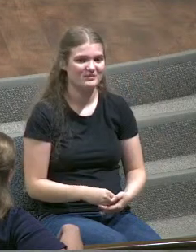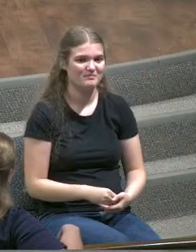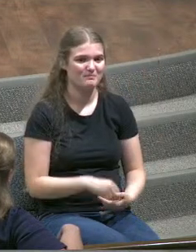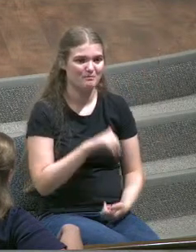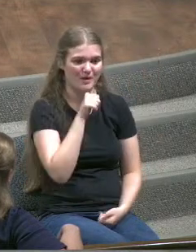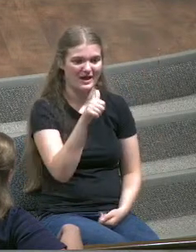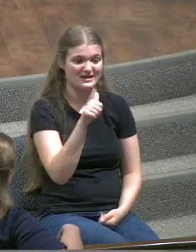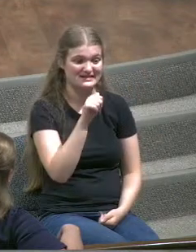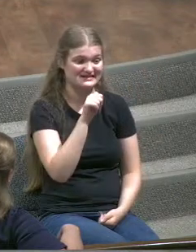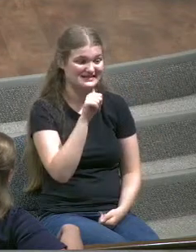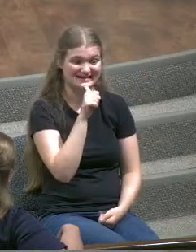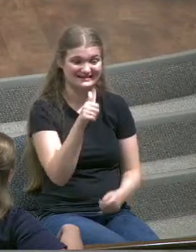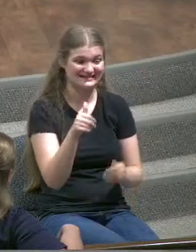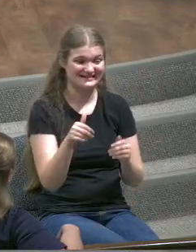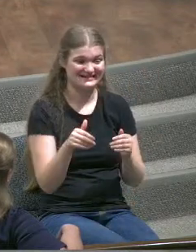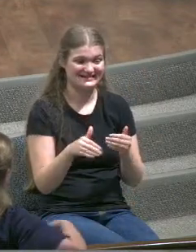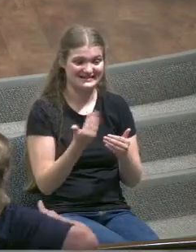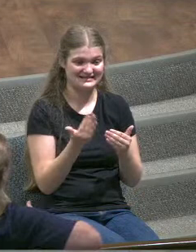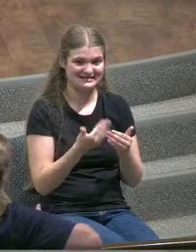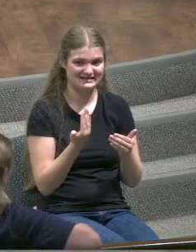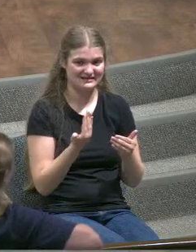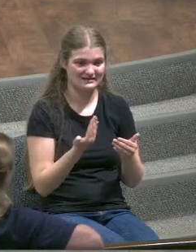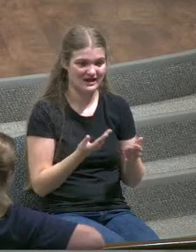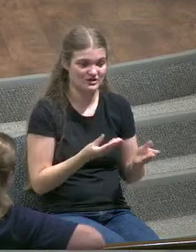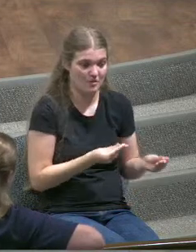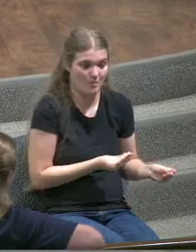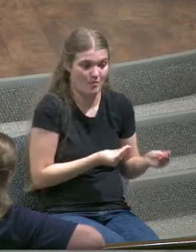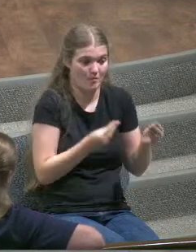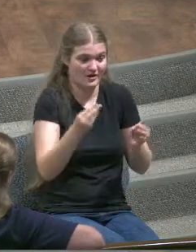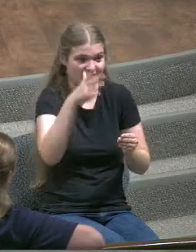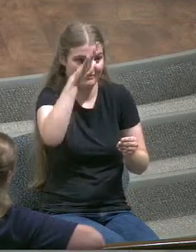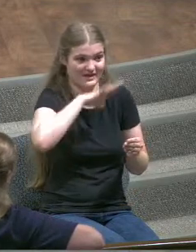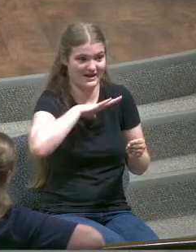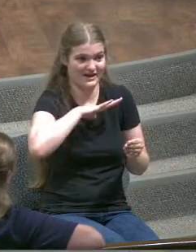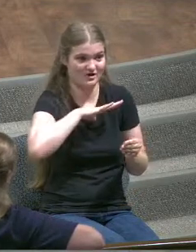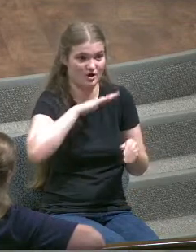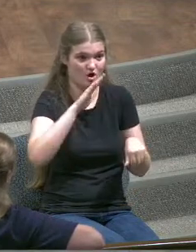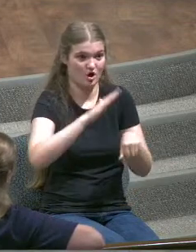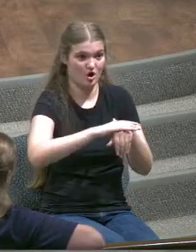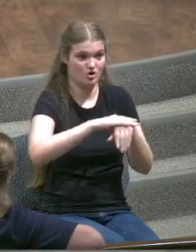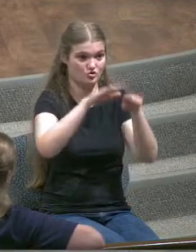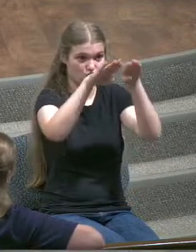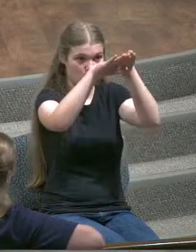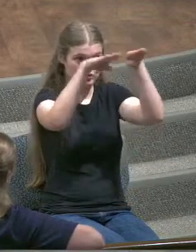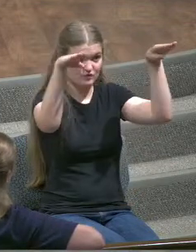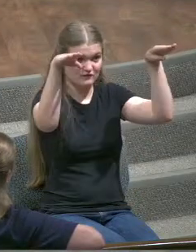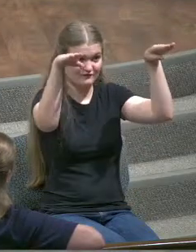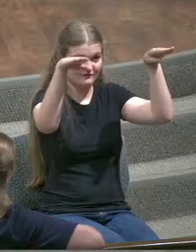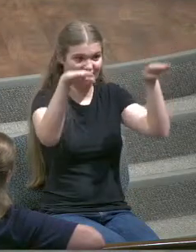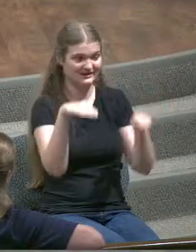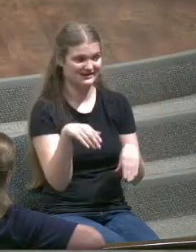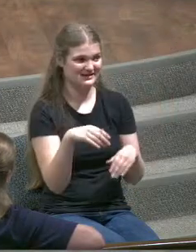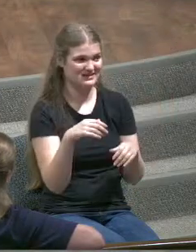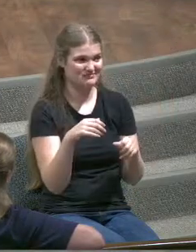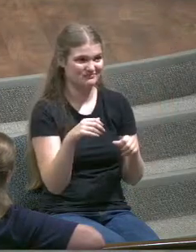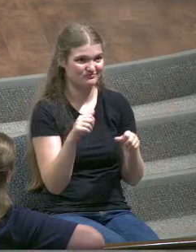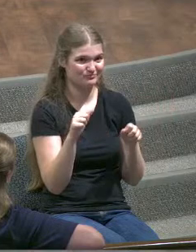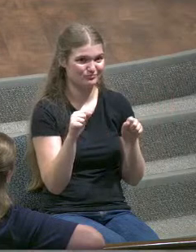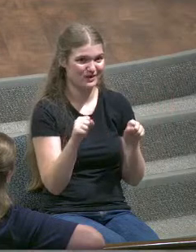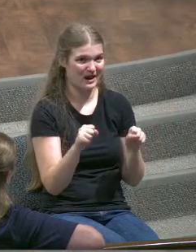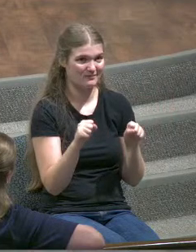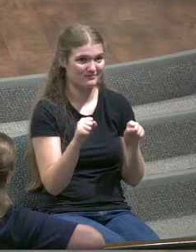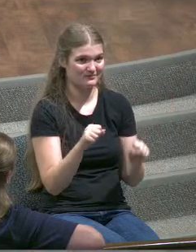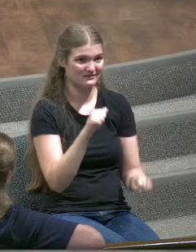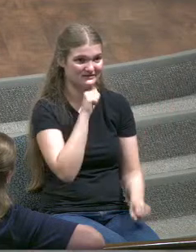not have been trivial. They had to carry this man upstairs, and these probably were not, you know, these were probably not